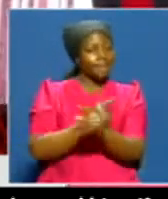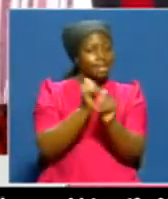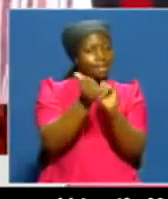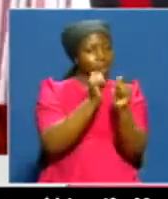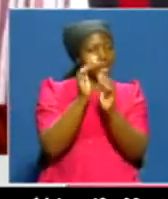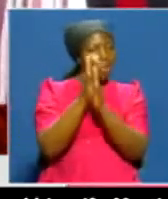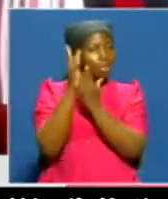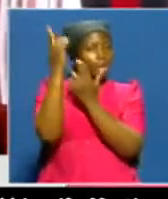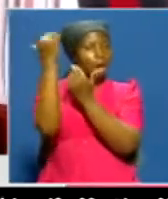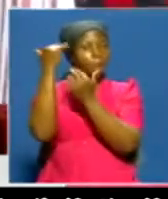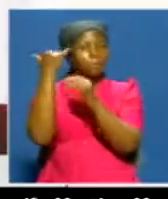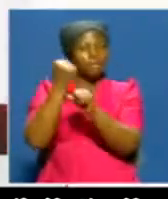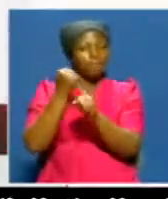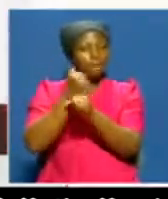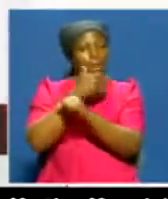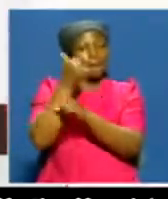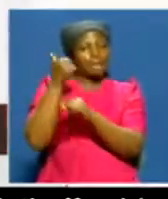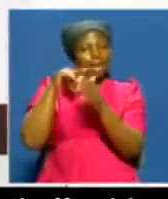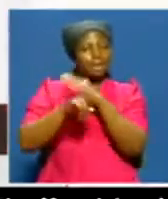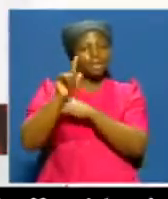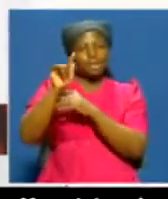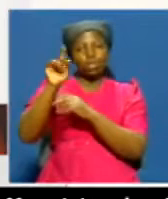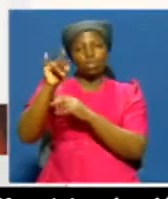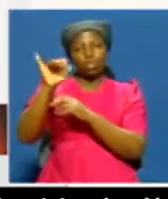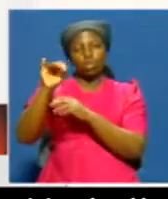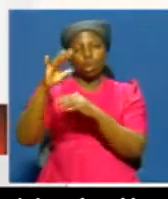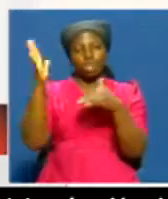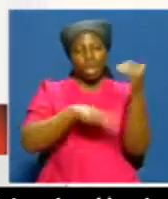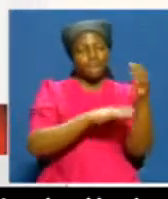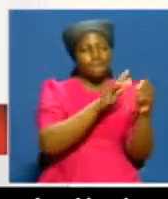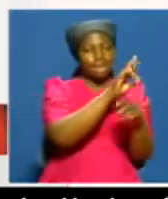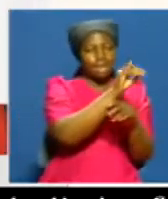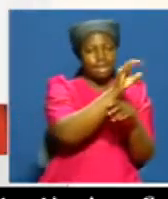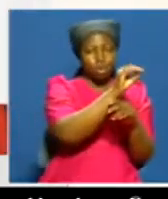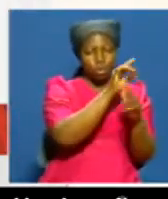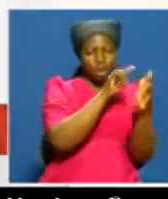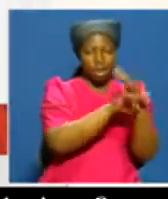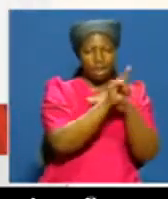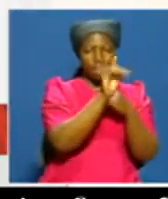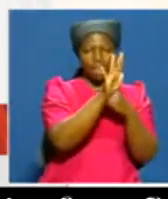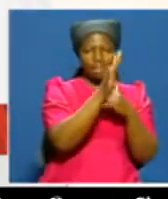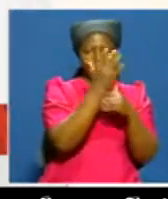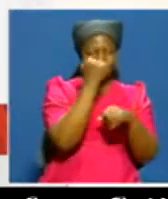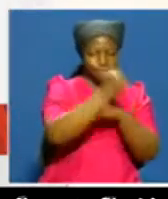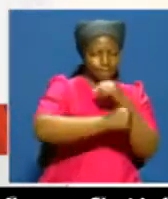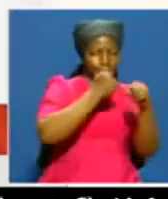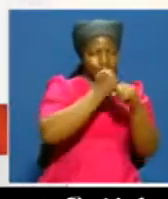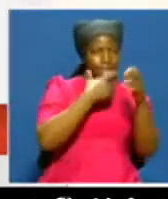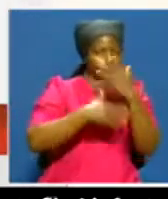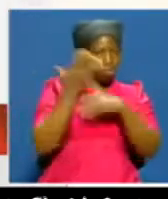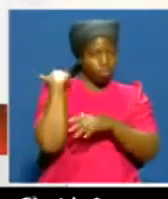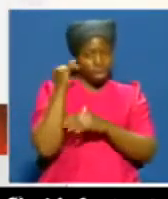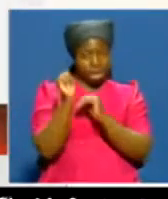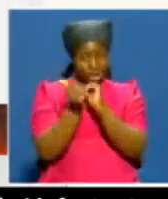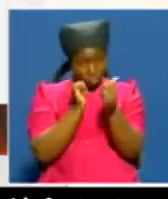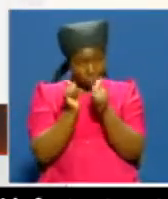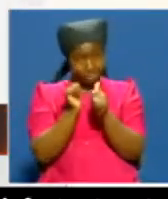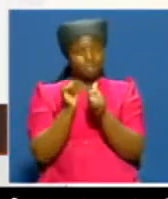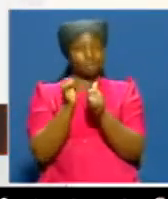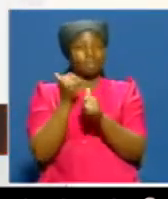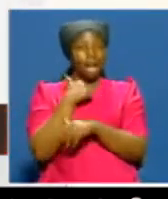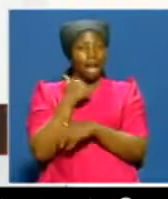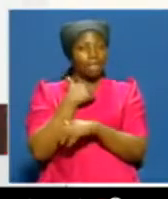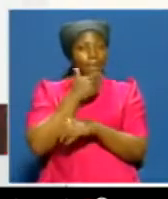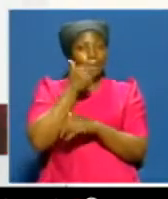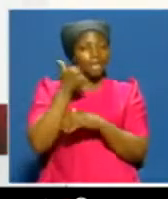in Rio 5 years ago. Sports in our country has also attracted the best talents and brought together personalities